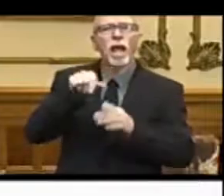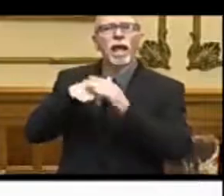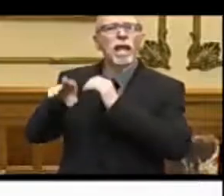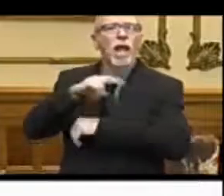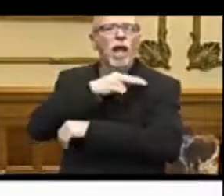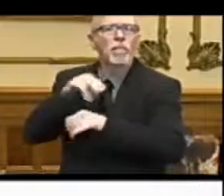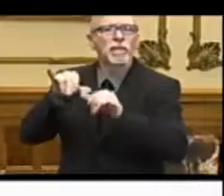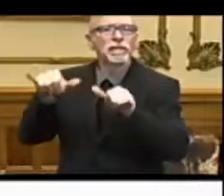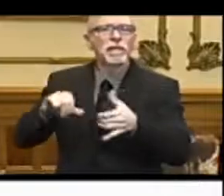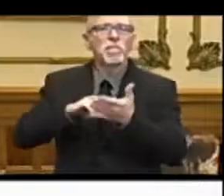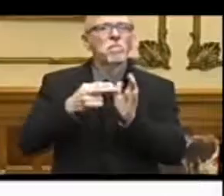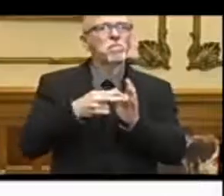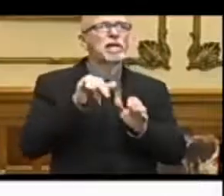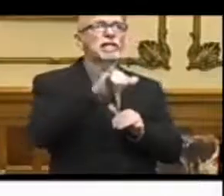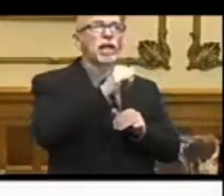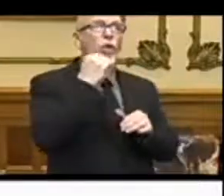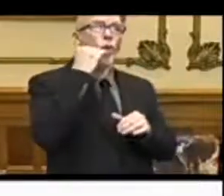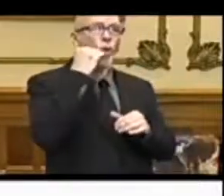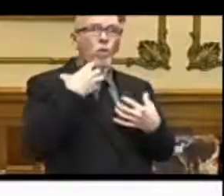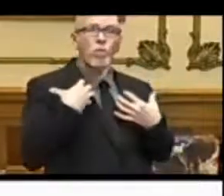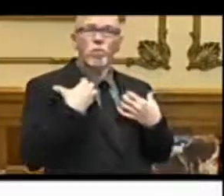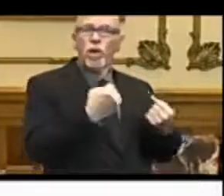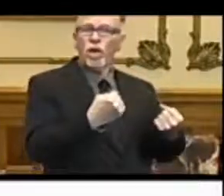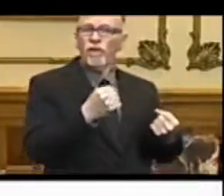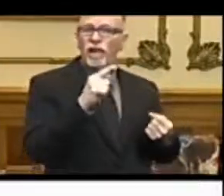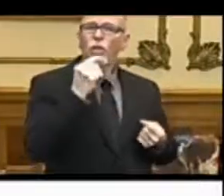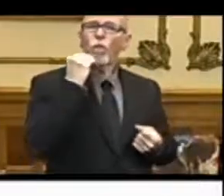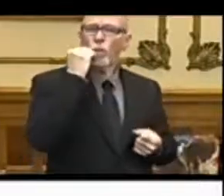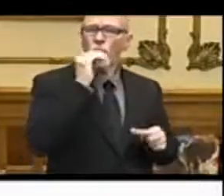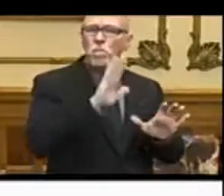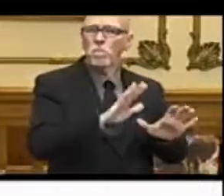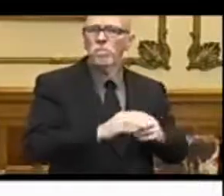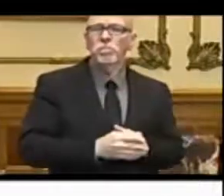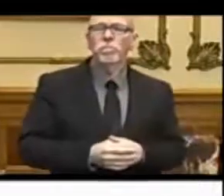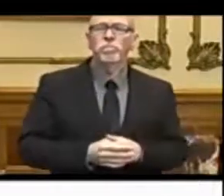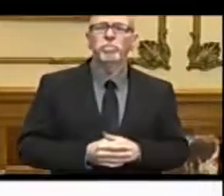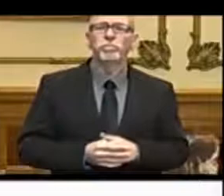we are assumed that they are recovered or recovering at home.